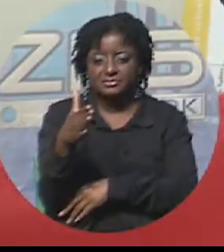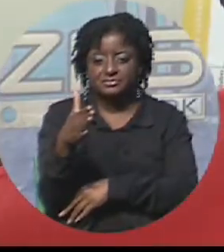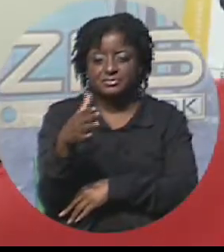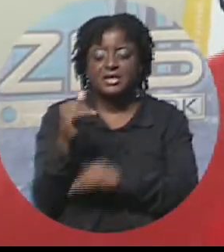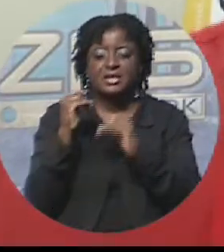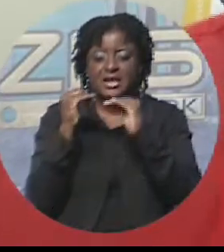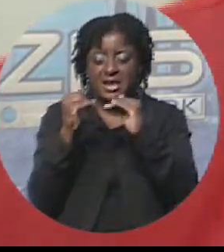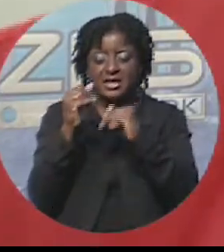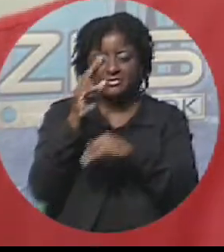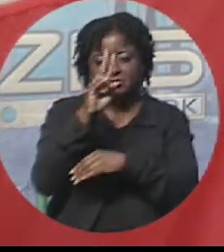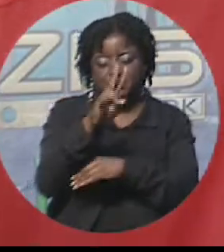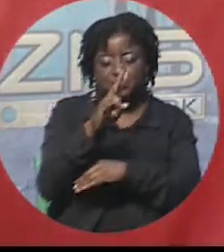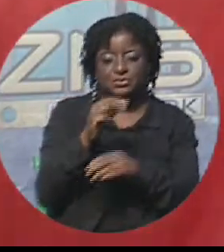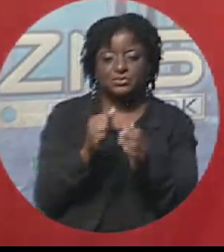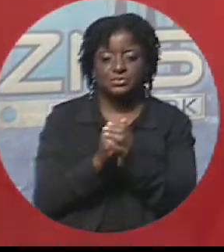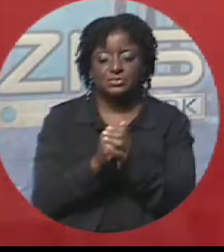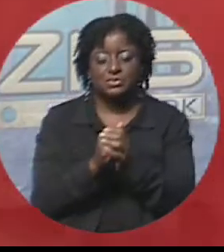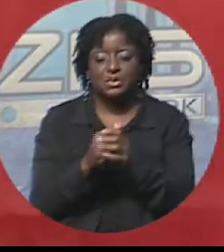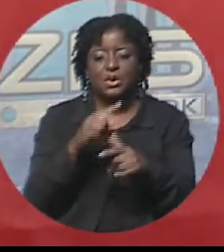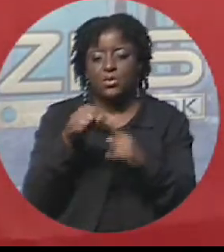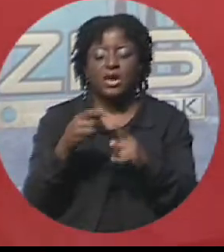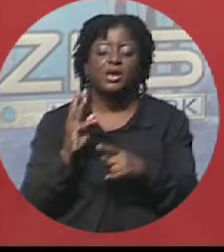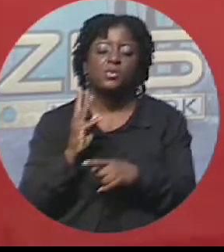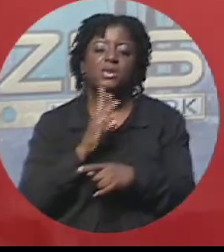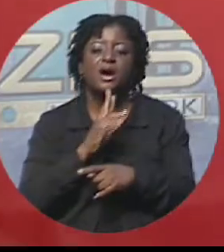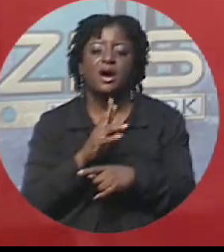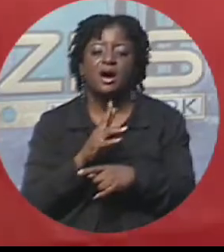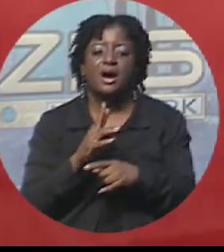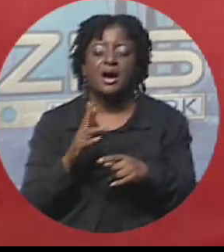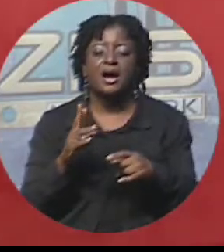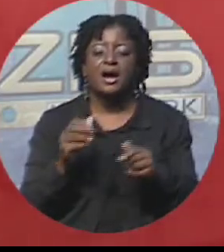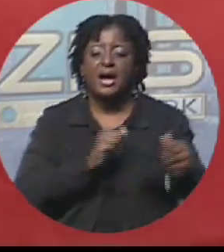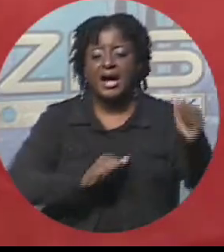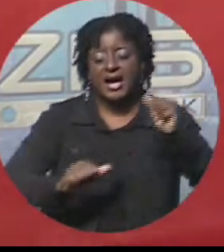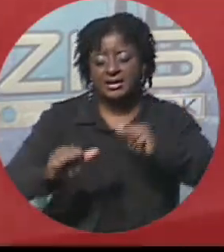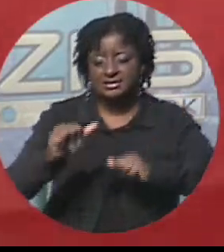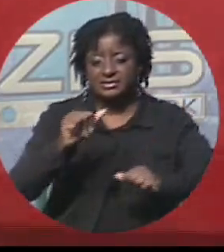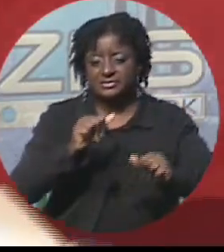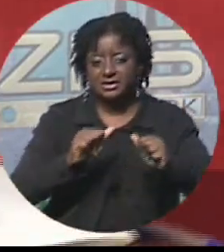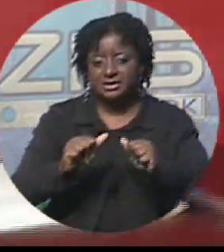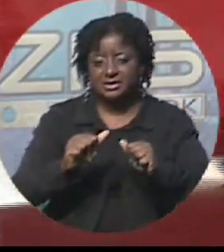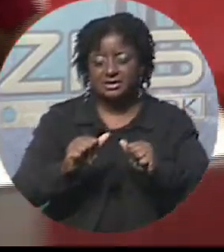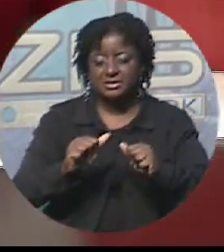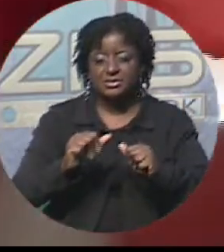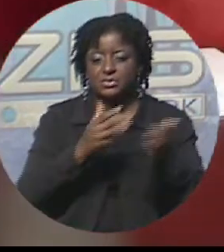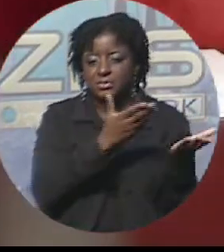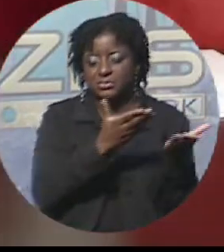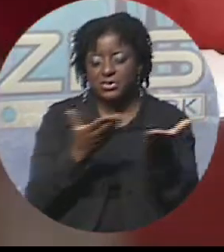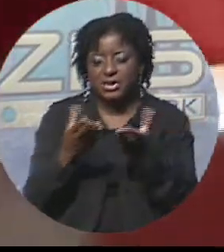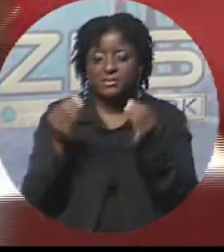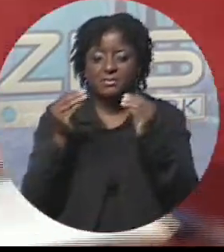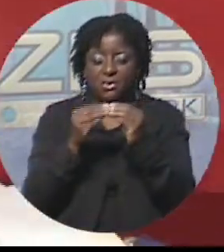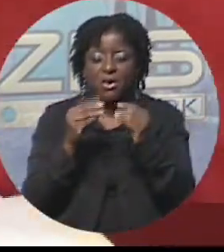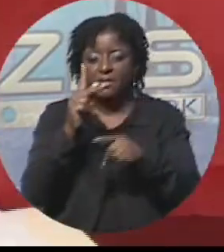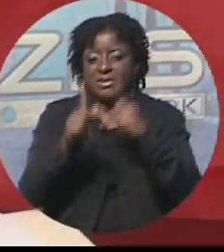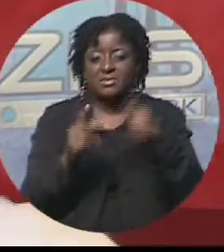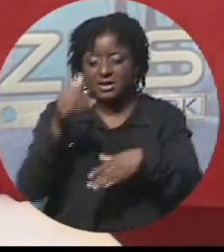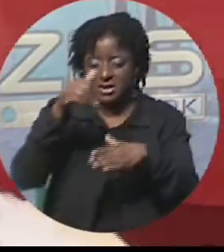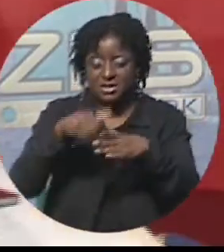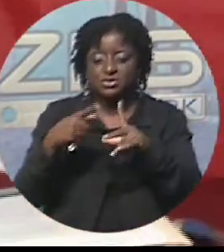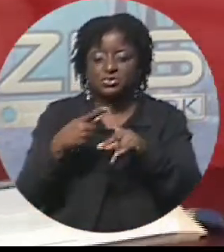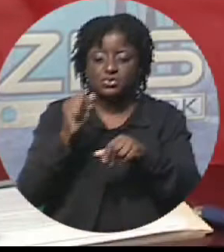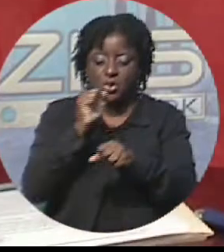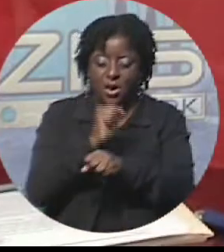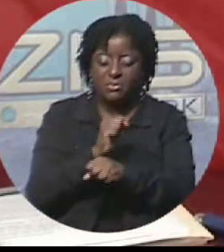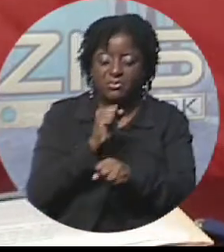When we are activated, then we're bringing more persons in to our emergency operations center.